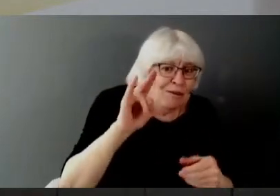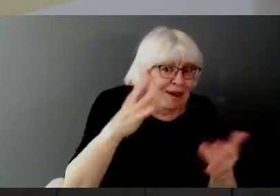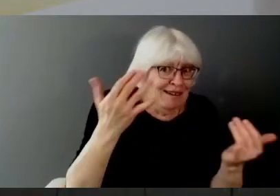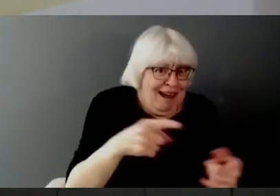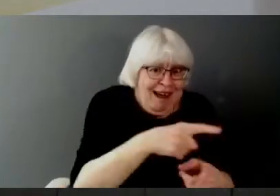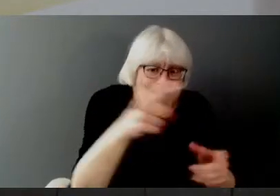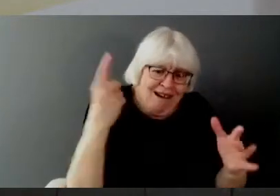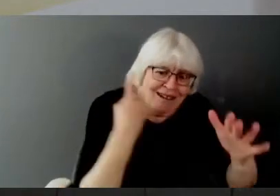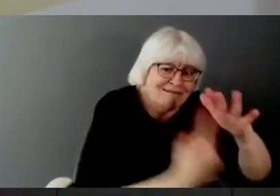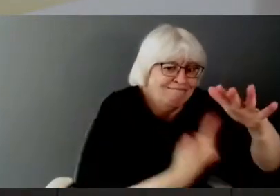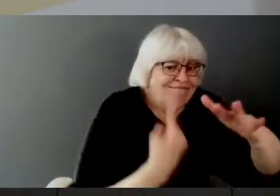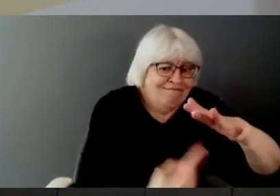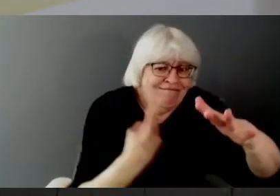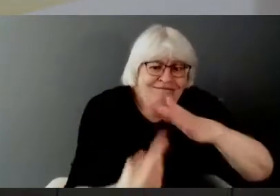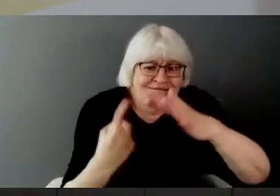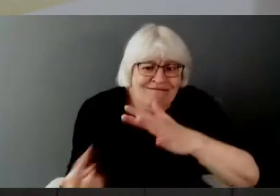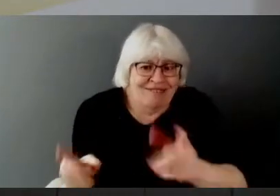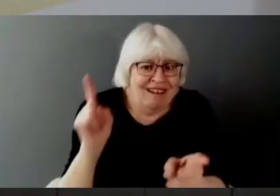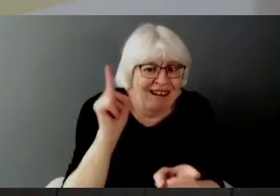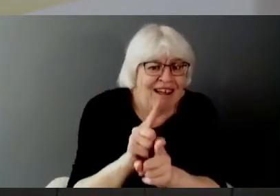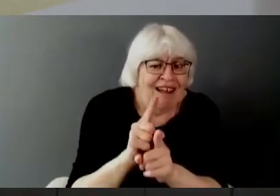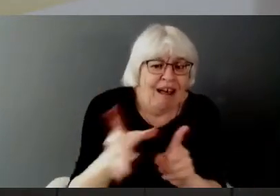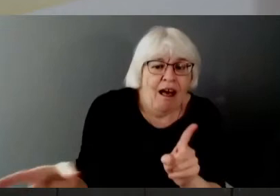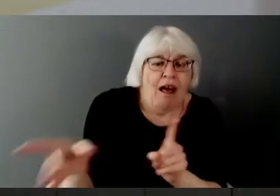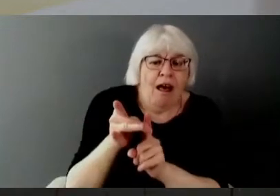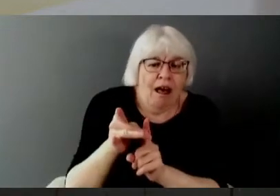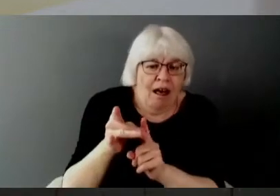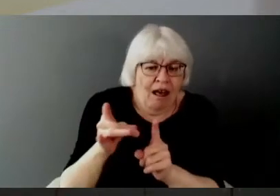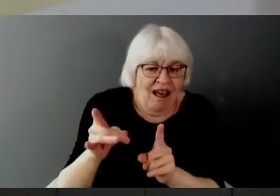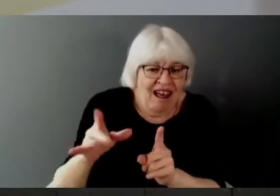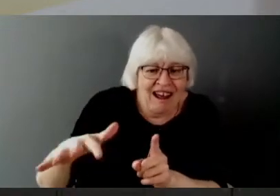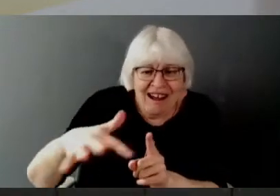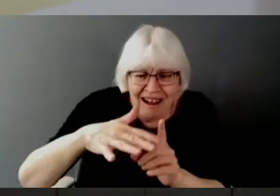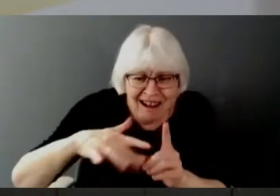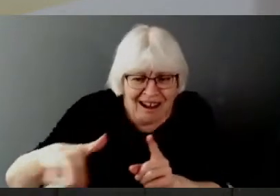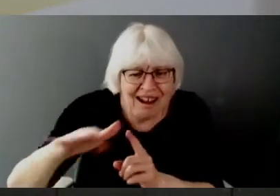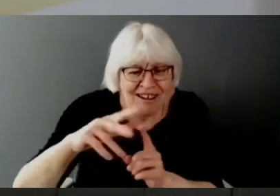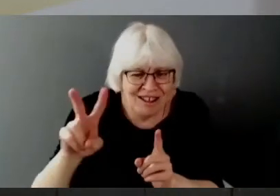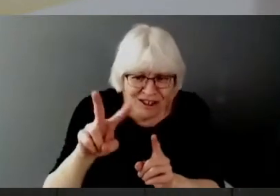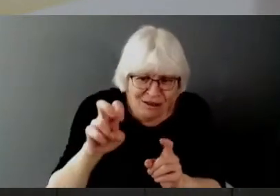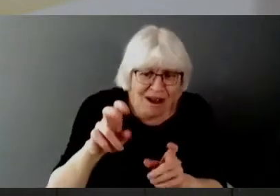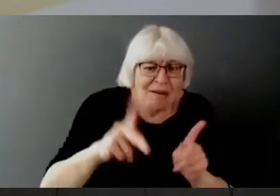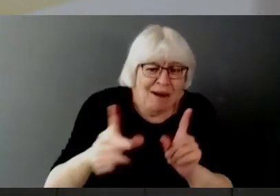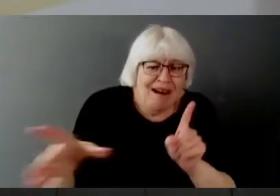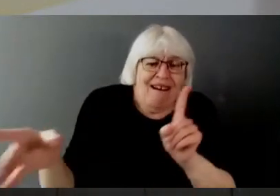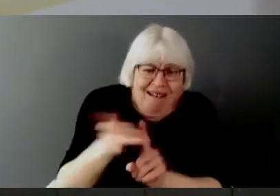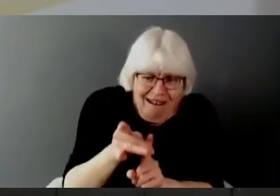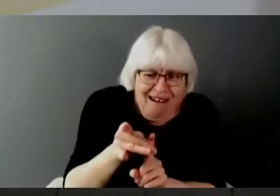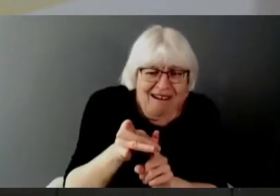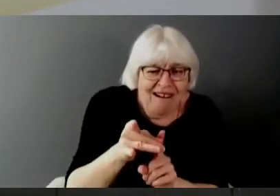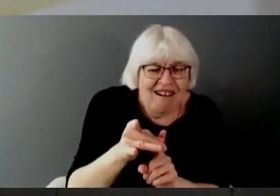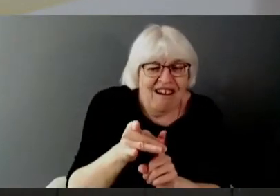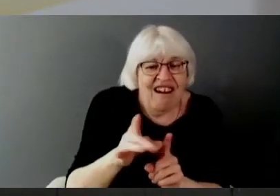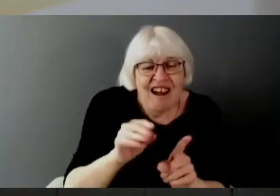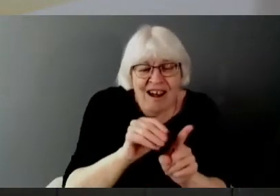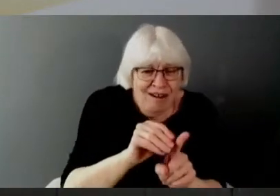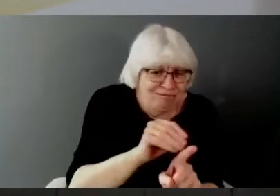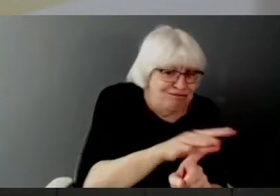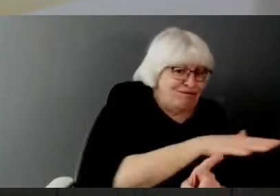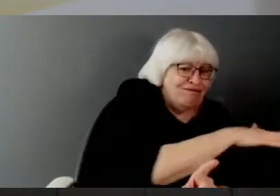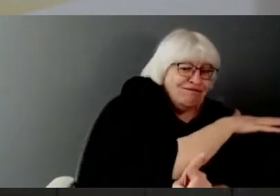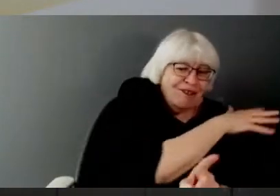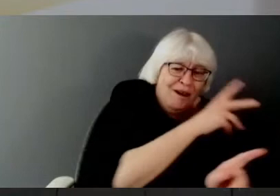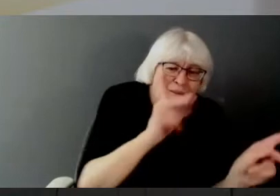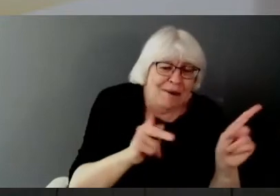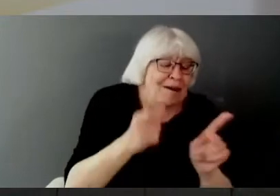of cases, in addition to the over 200 active cases. So it's had a significant impact in that province. And